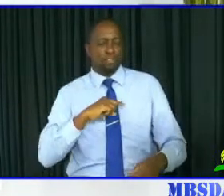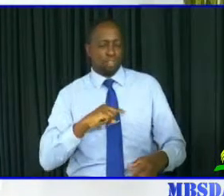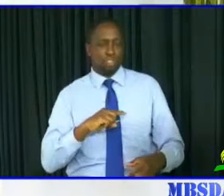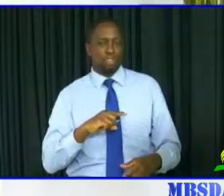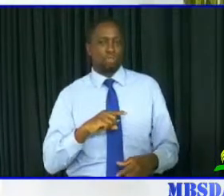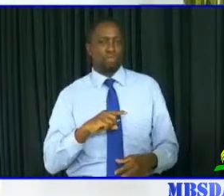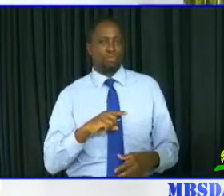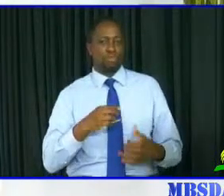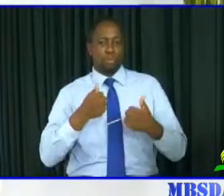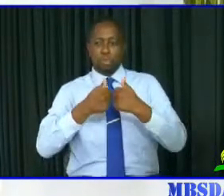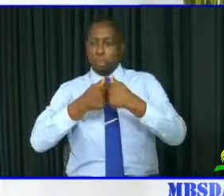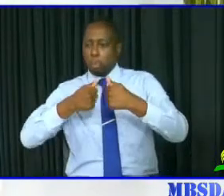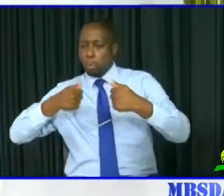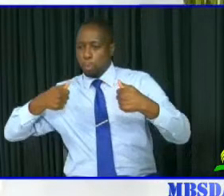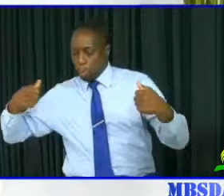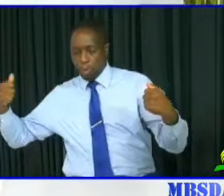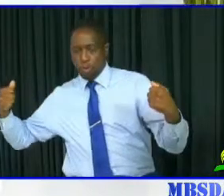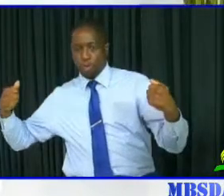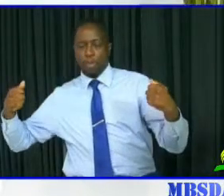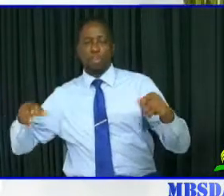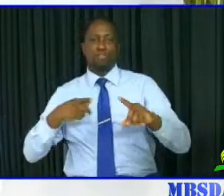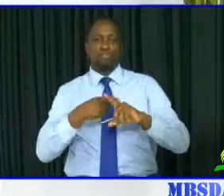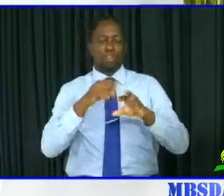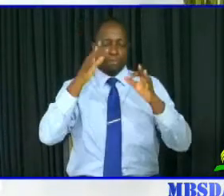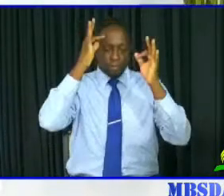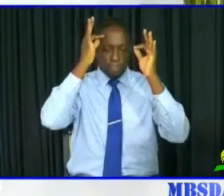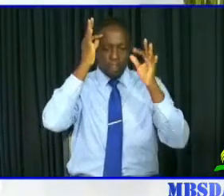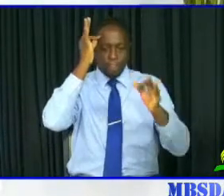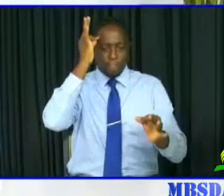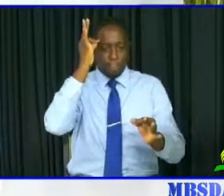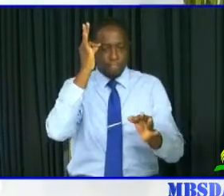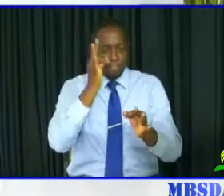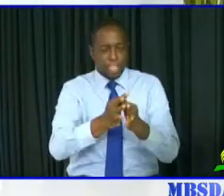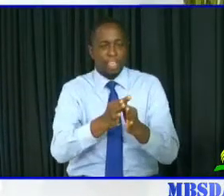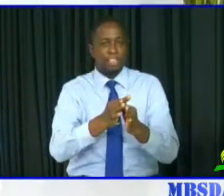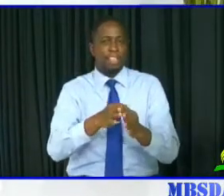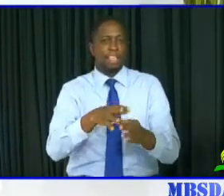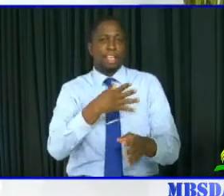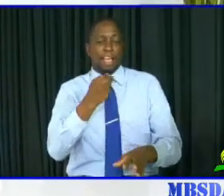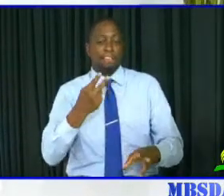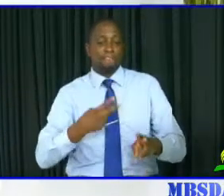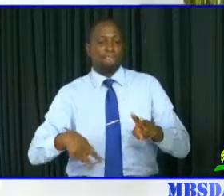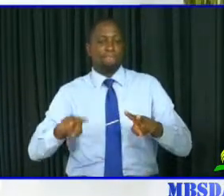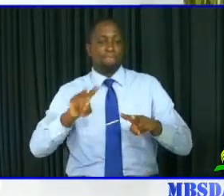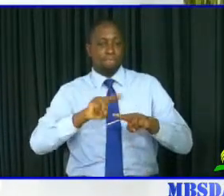We have moved away from the values of our homeland.